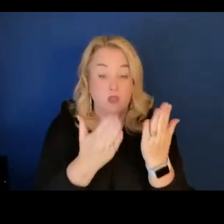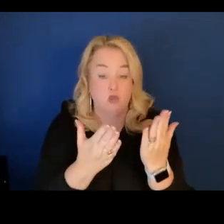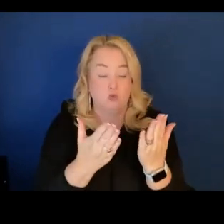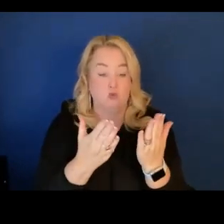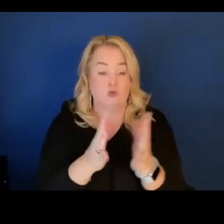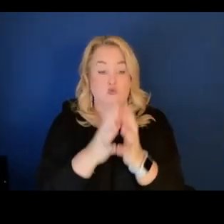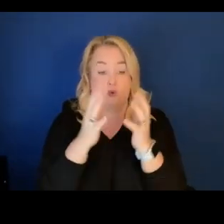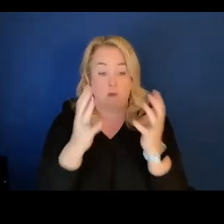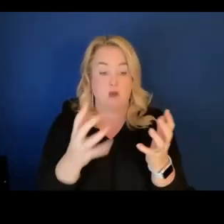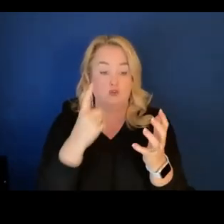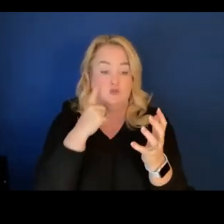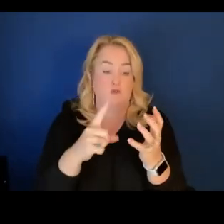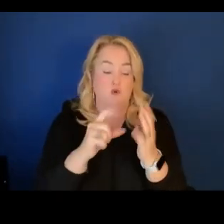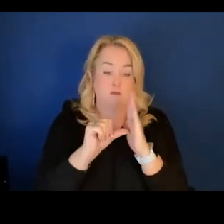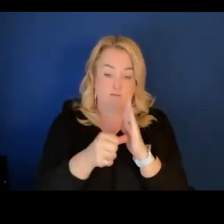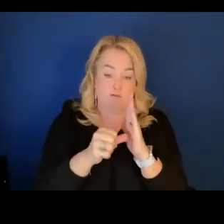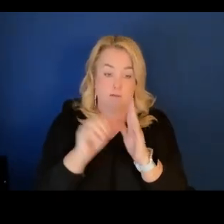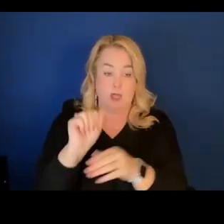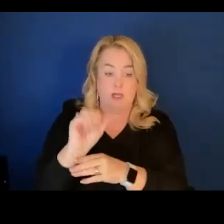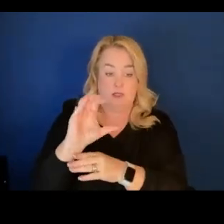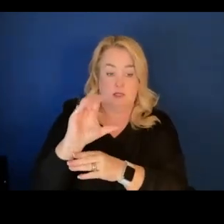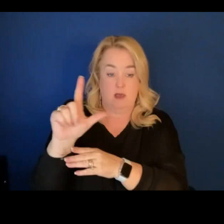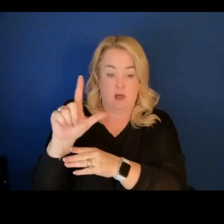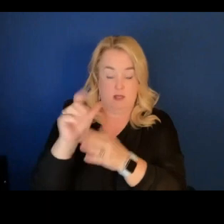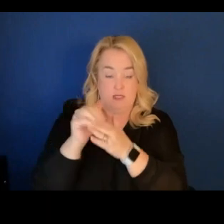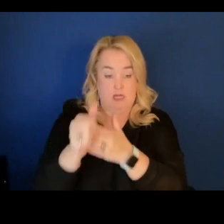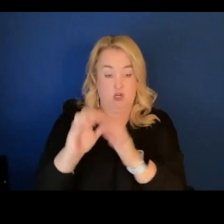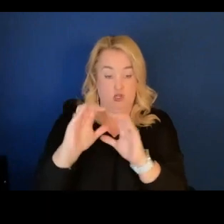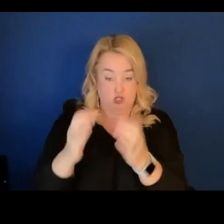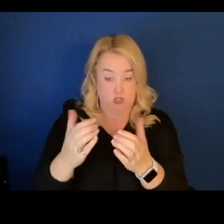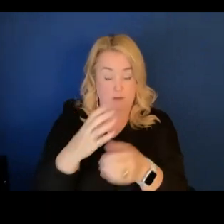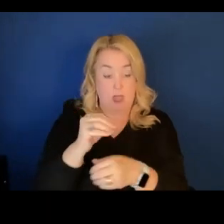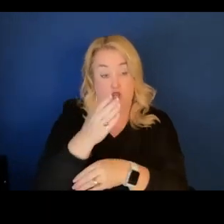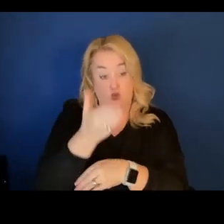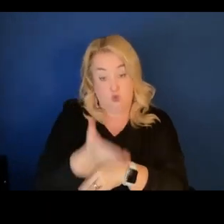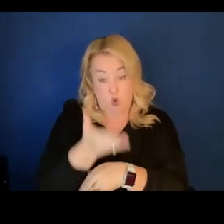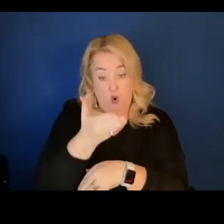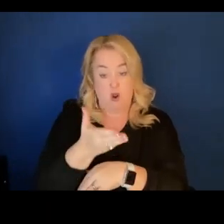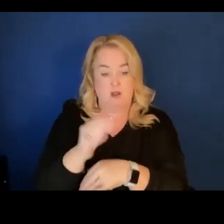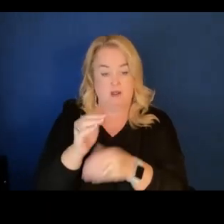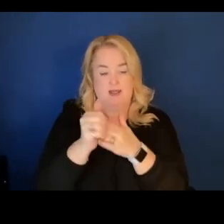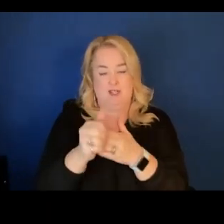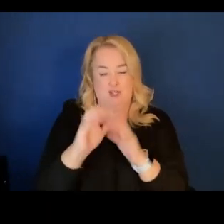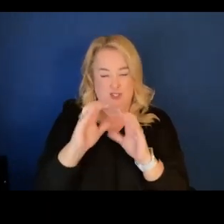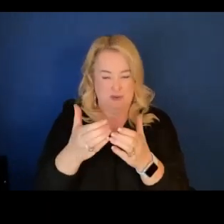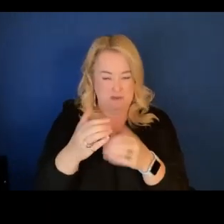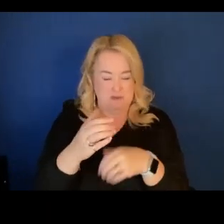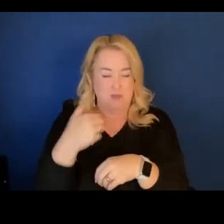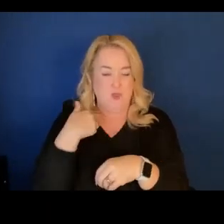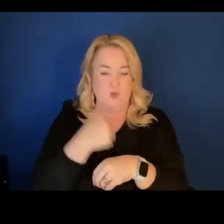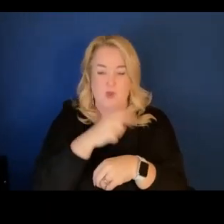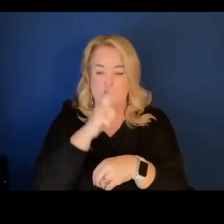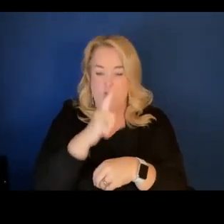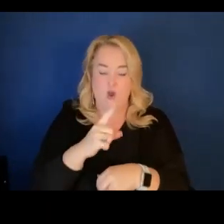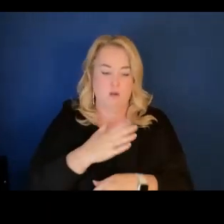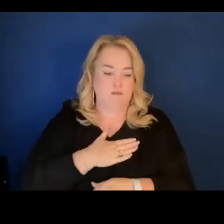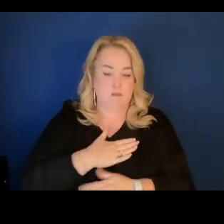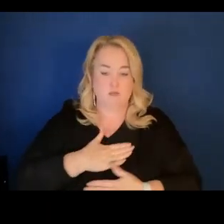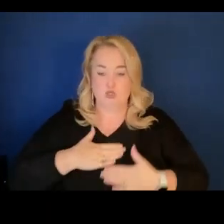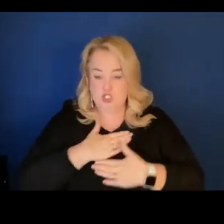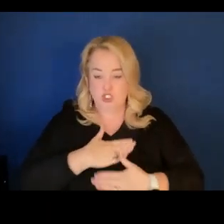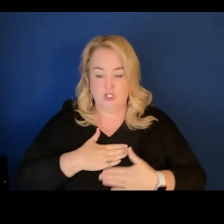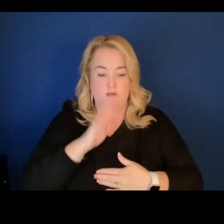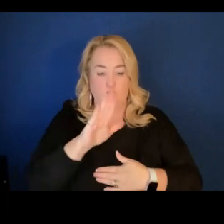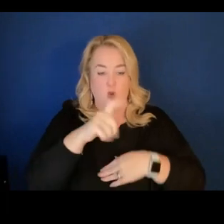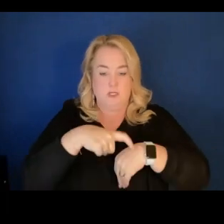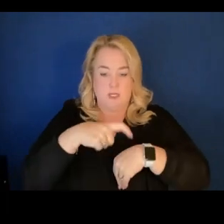for spotlighting ACL's leadership in this space and your leadership in this space. We are so appreciative of you taking the